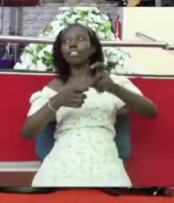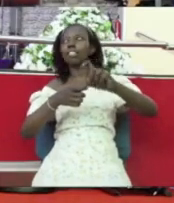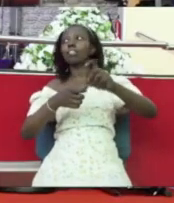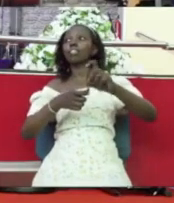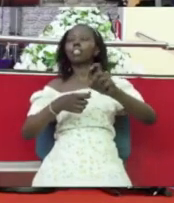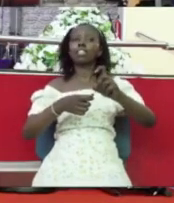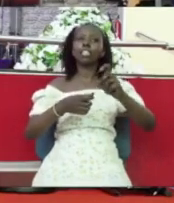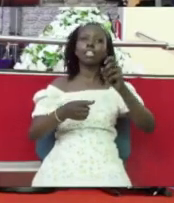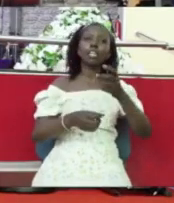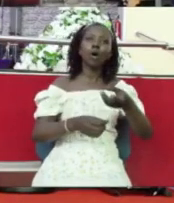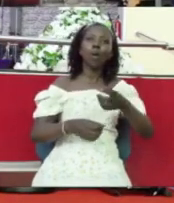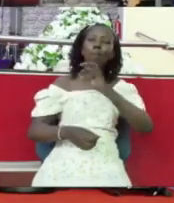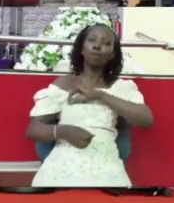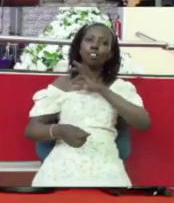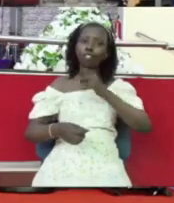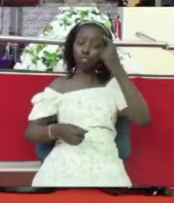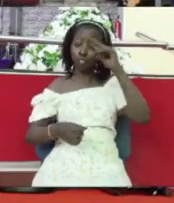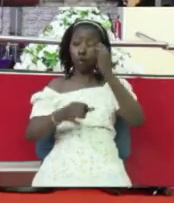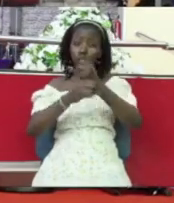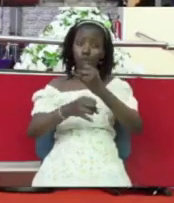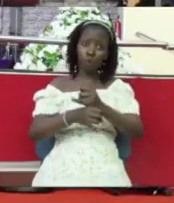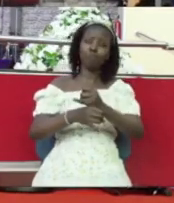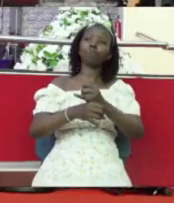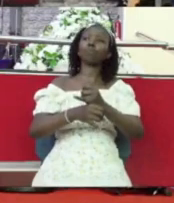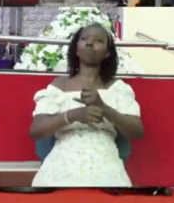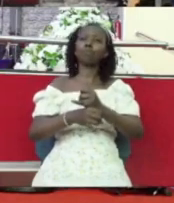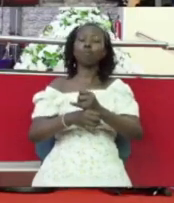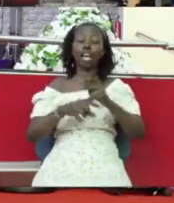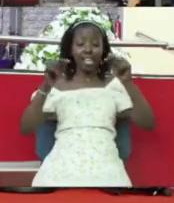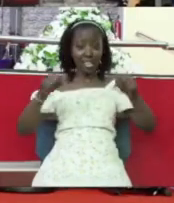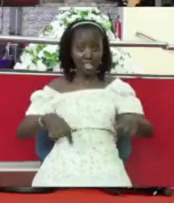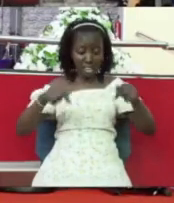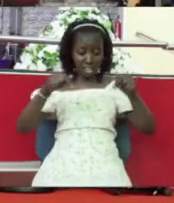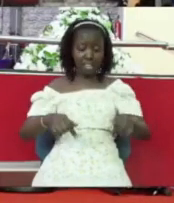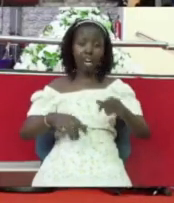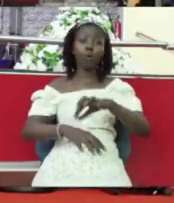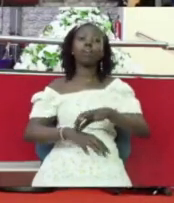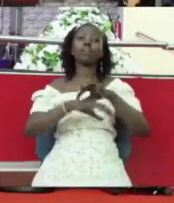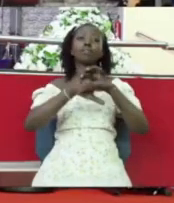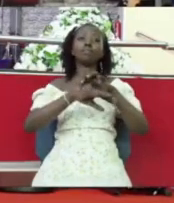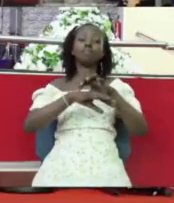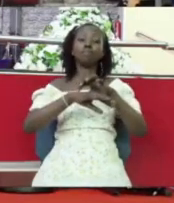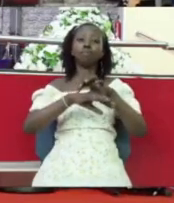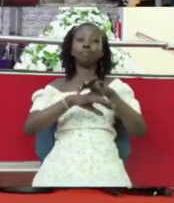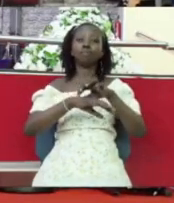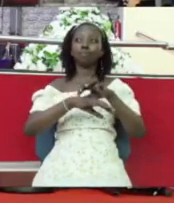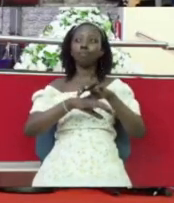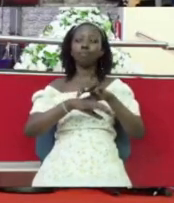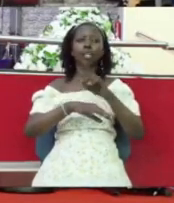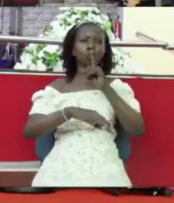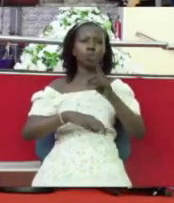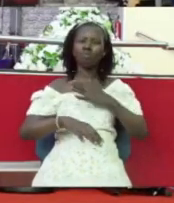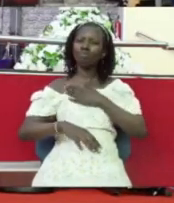manufaa. Come up with ideas of how to do different things. Ukaweze kuleta ma. It is here on this earth. Hapa duniani ndio tunastahili kufanya hayo maneno. So